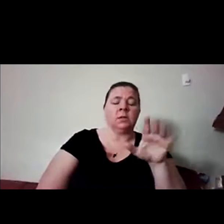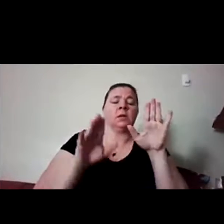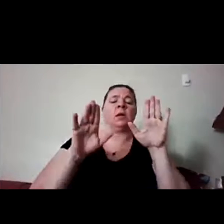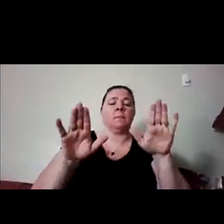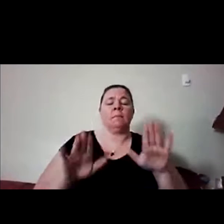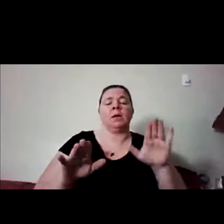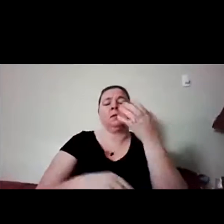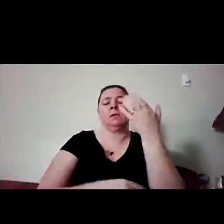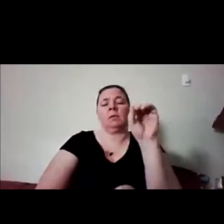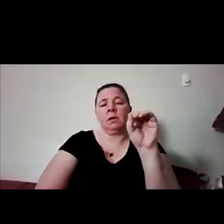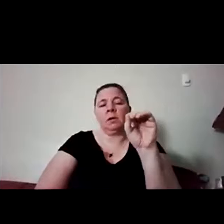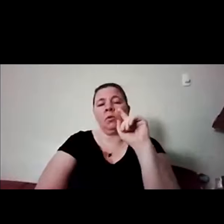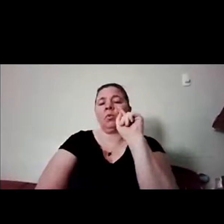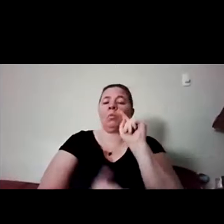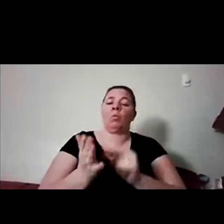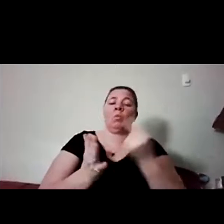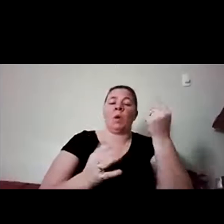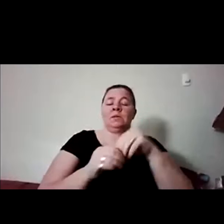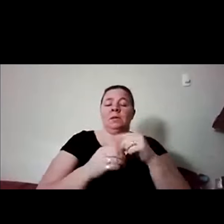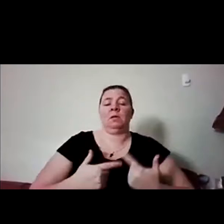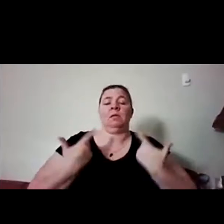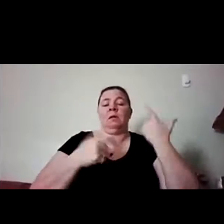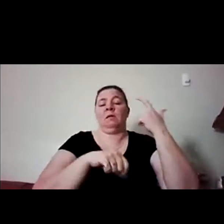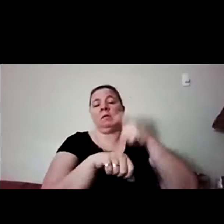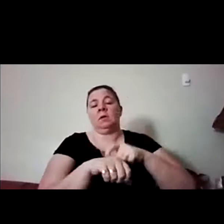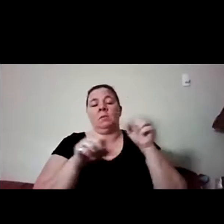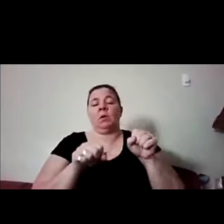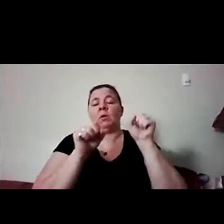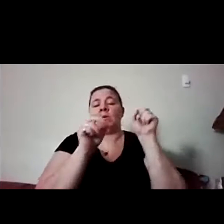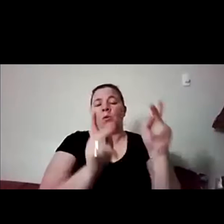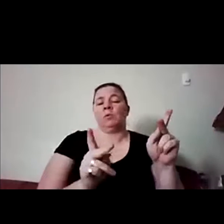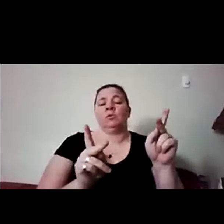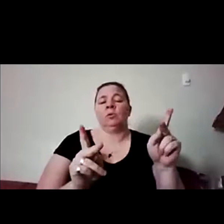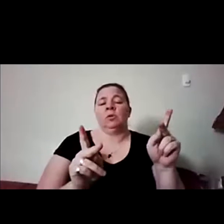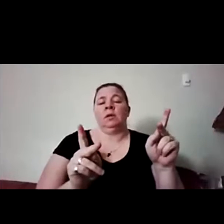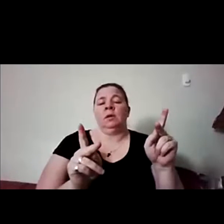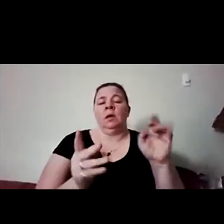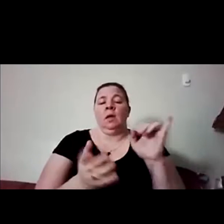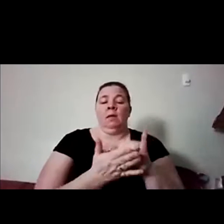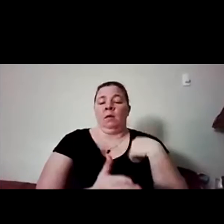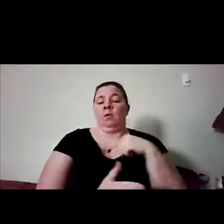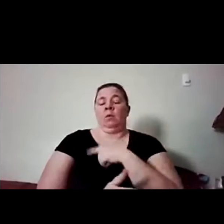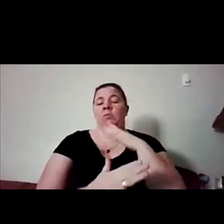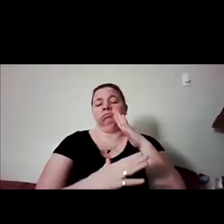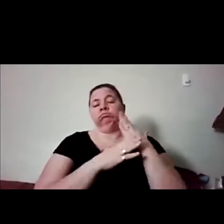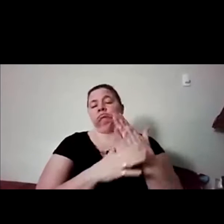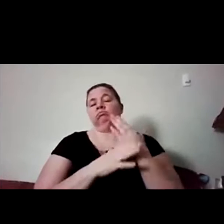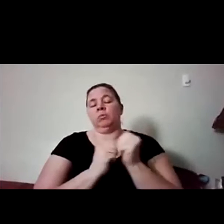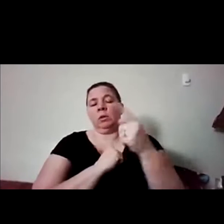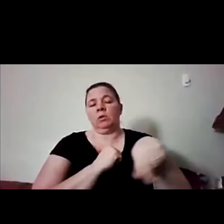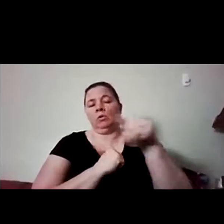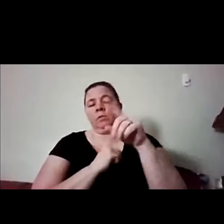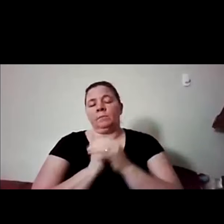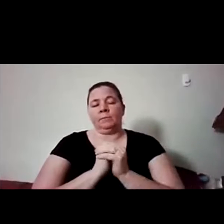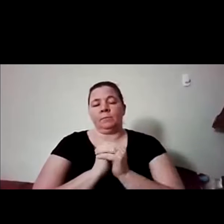It is a once in a lifetime kind of opportunity that I'm going to be sharing with you. And the way